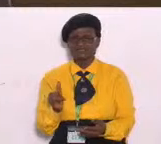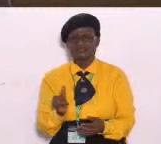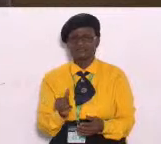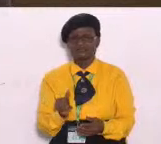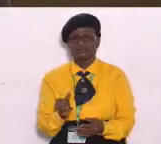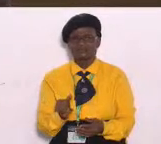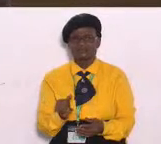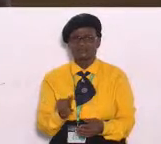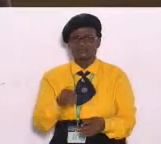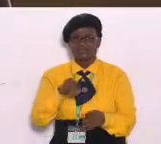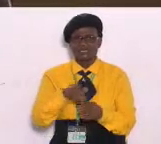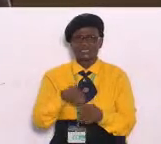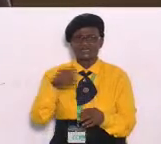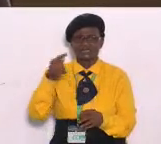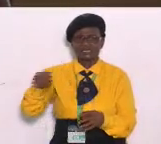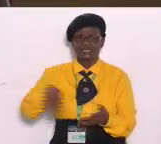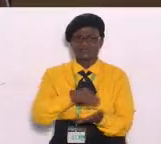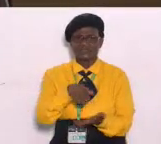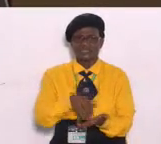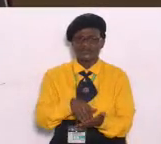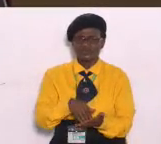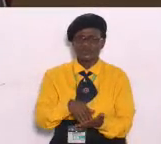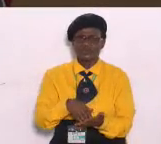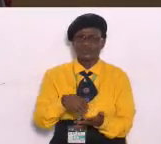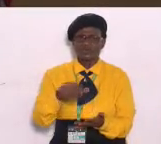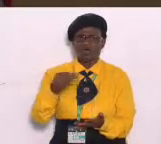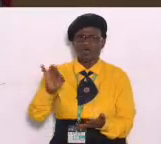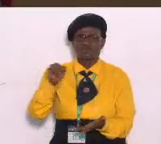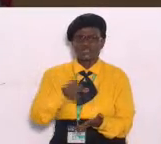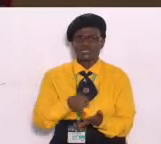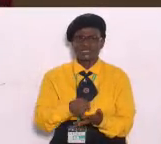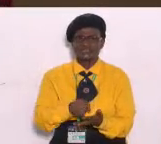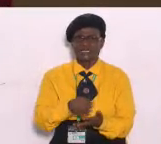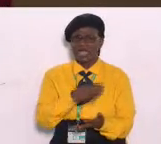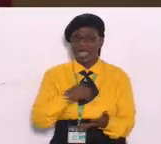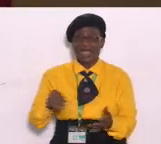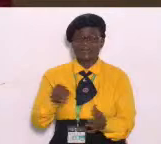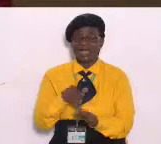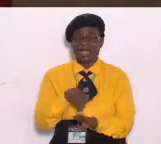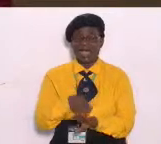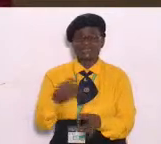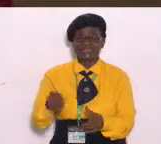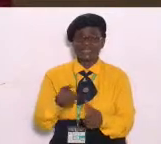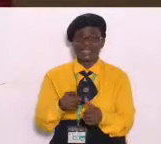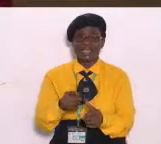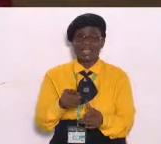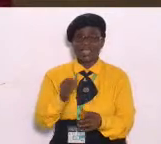in the middle of his days and at the end be a fool.